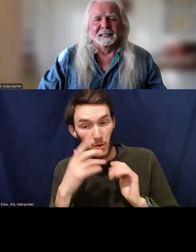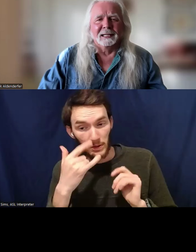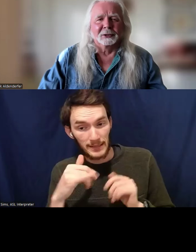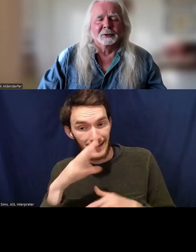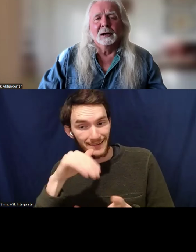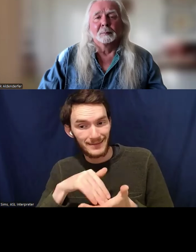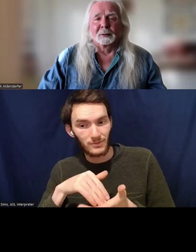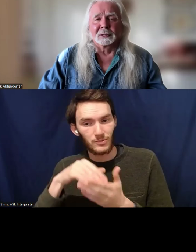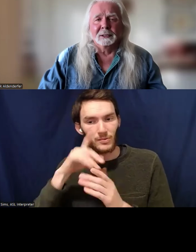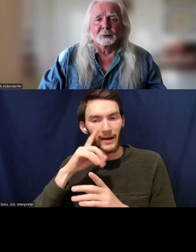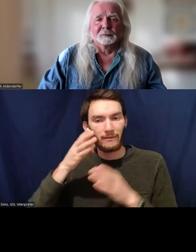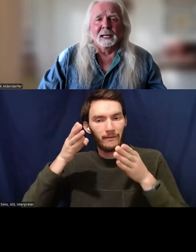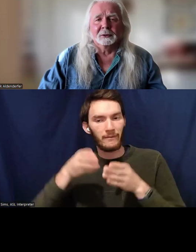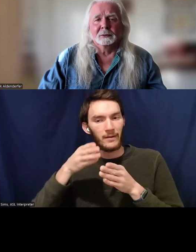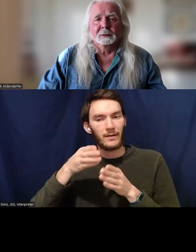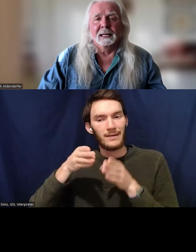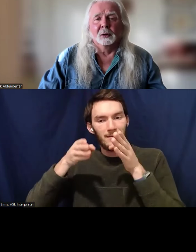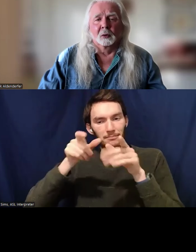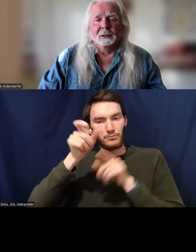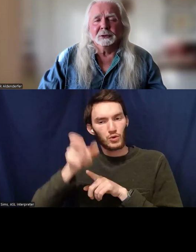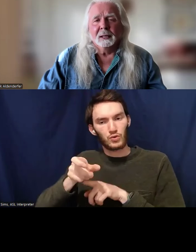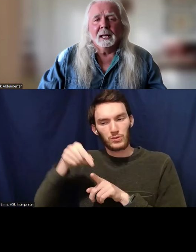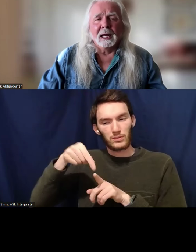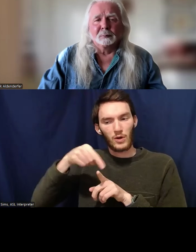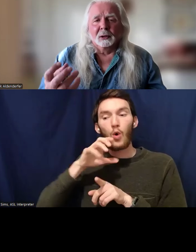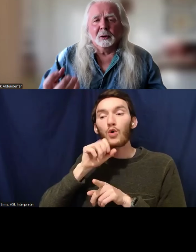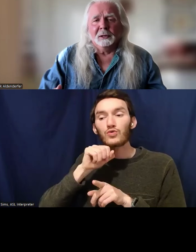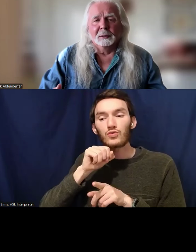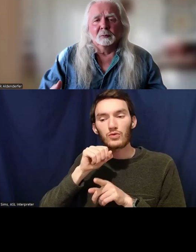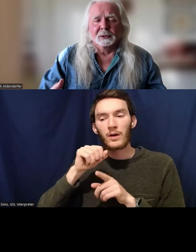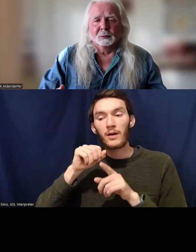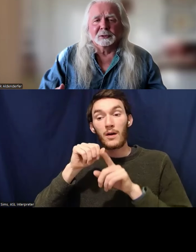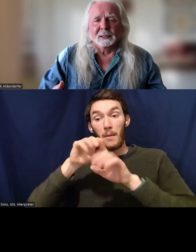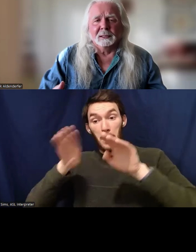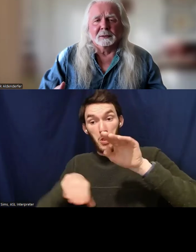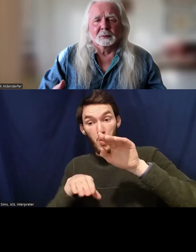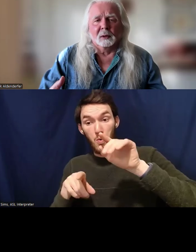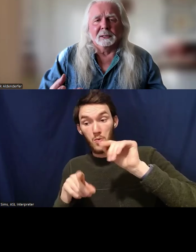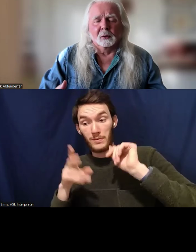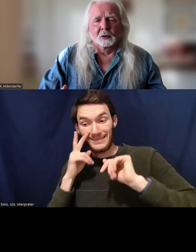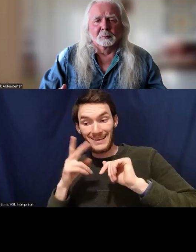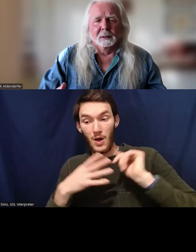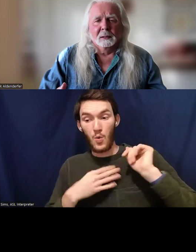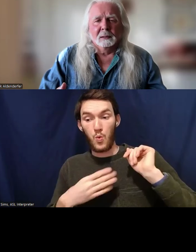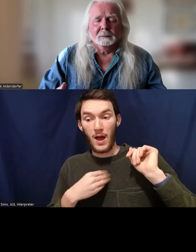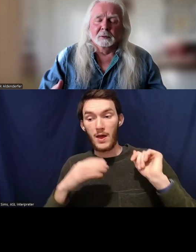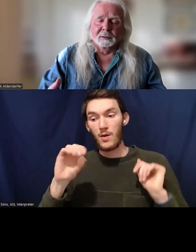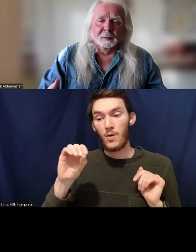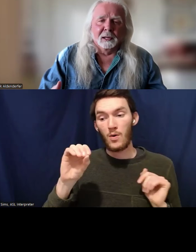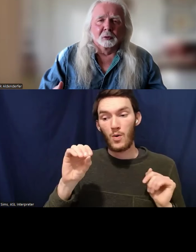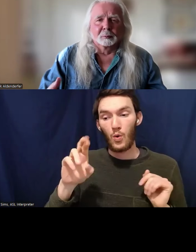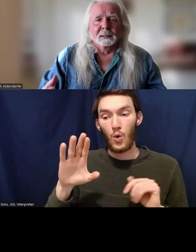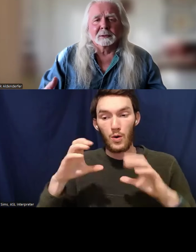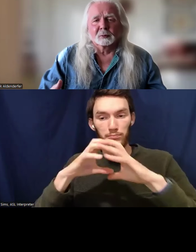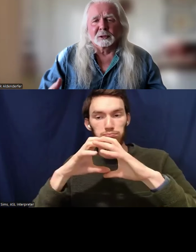the center, upper center of that in orange. And below him, what you will see is a white orb. What that